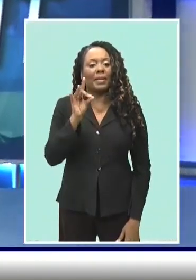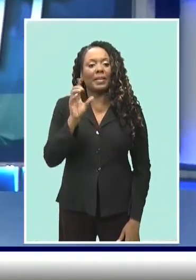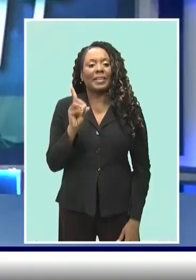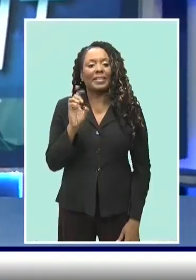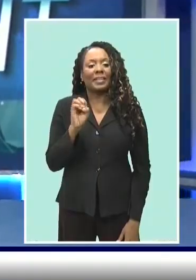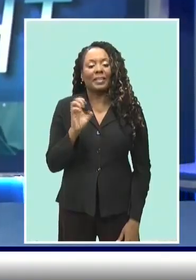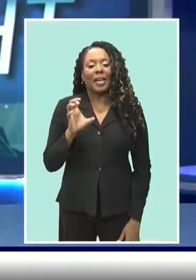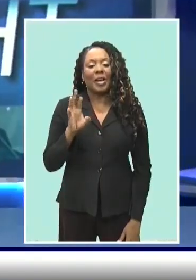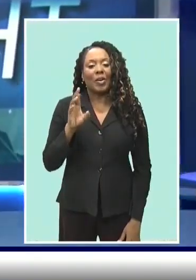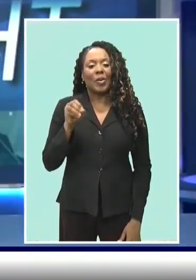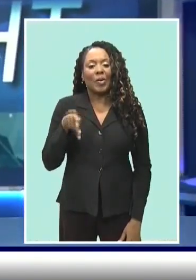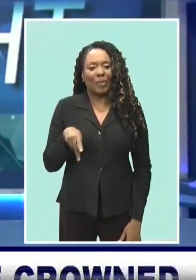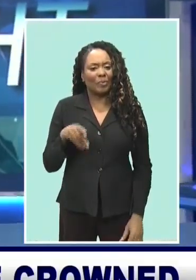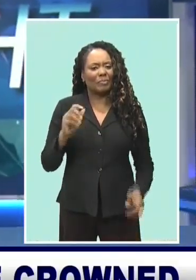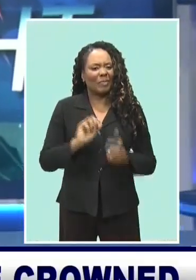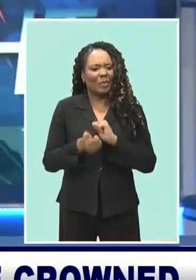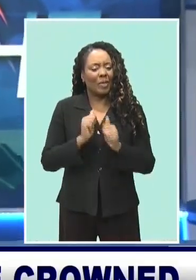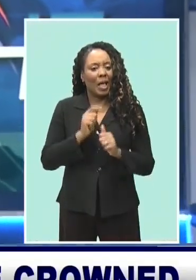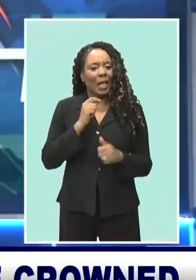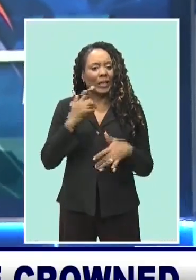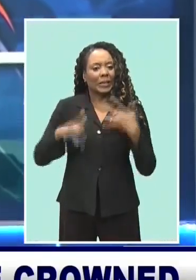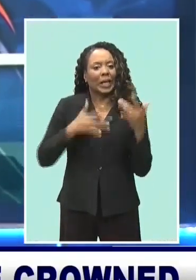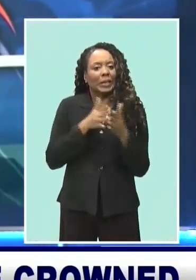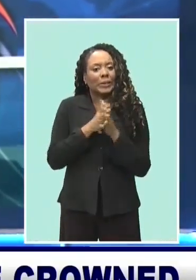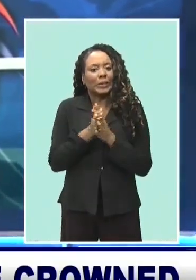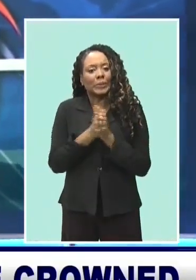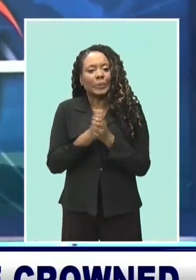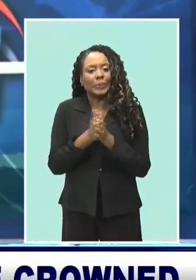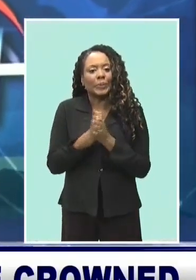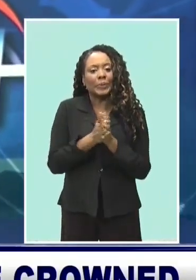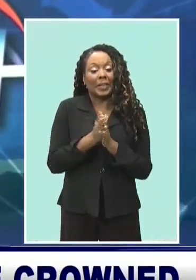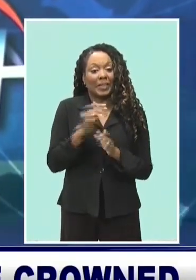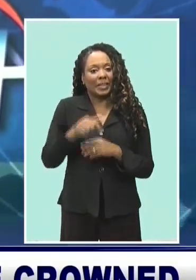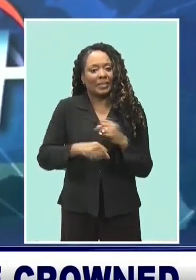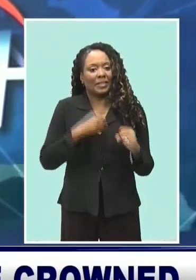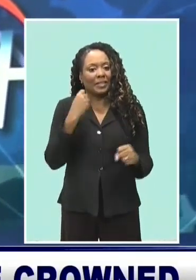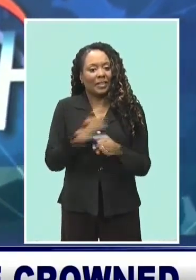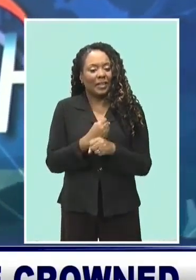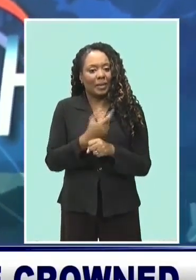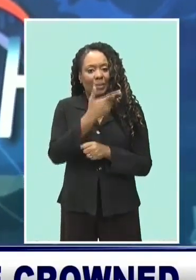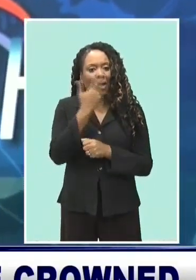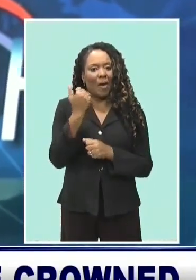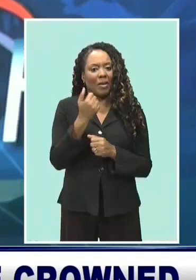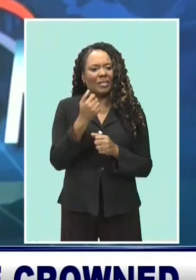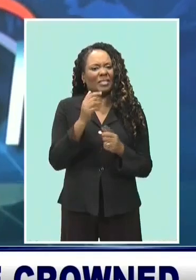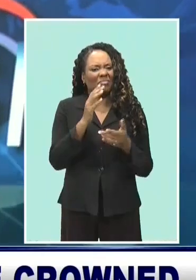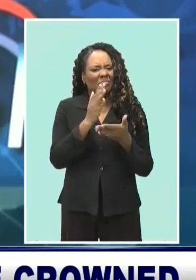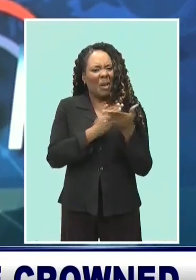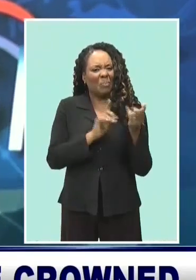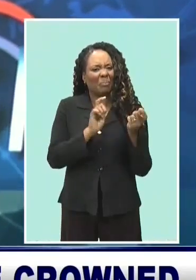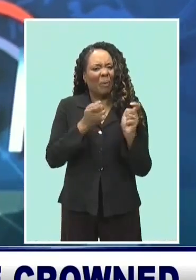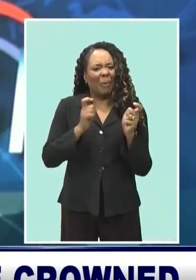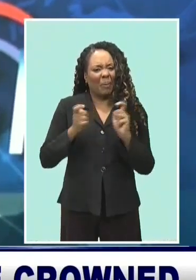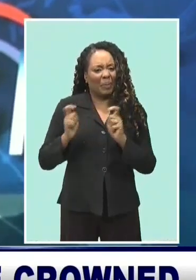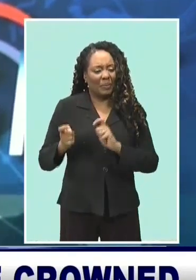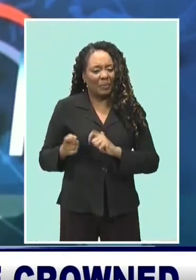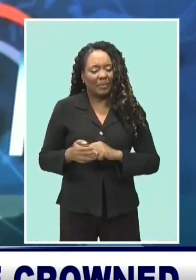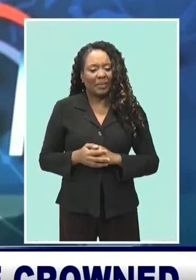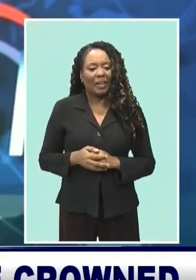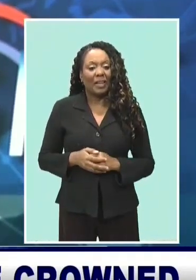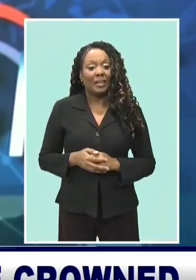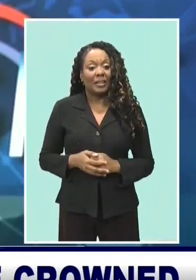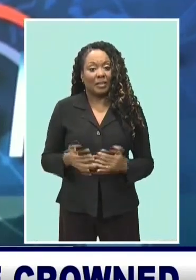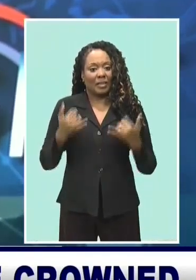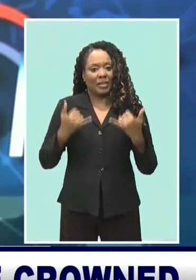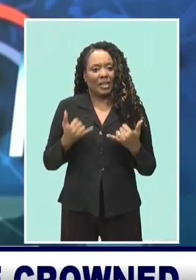competition is a much anticipated event, and perhaps even more so this year as a result of some of the changes to that format. And that's